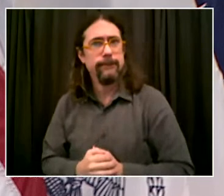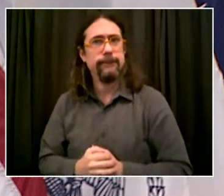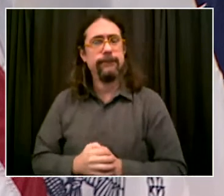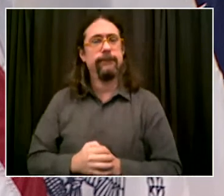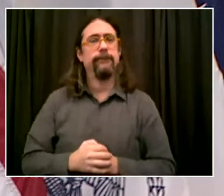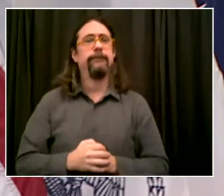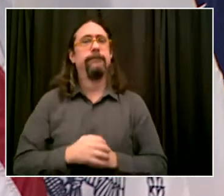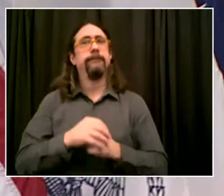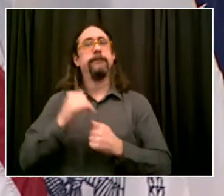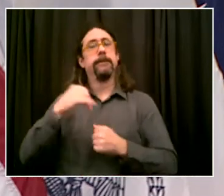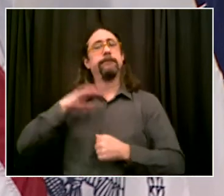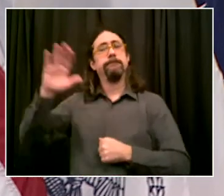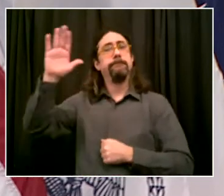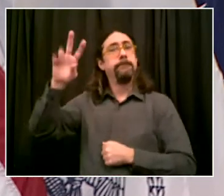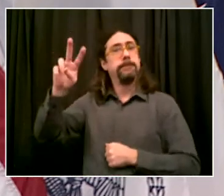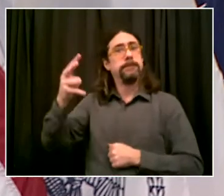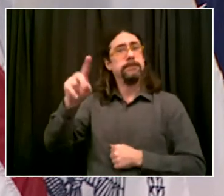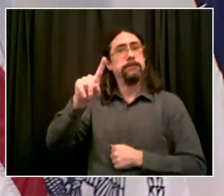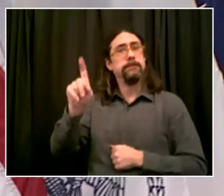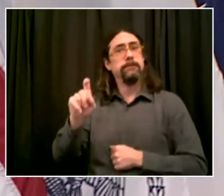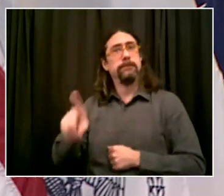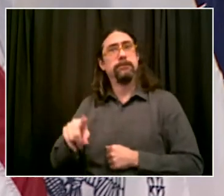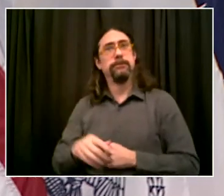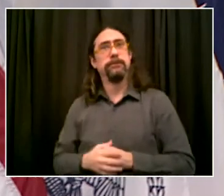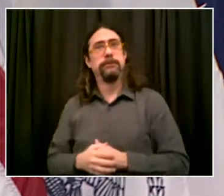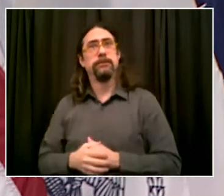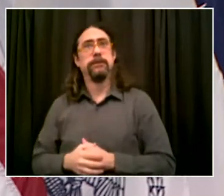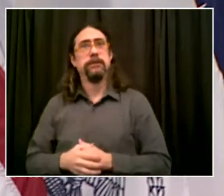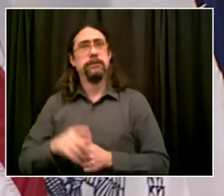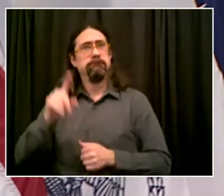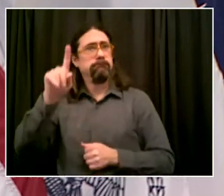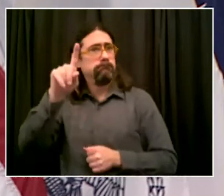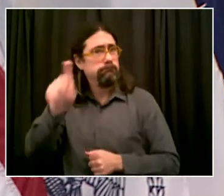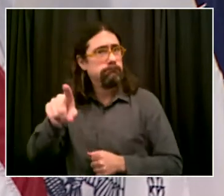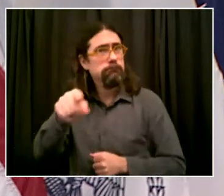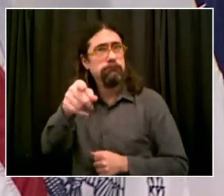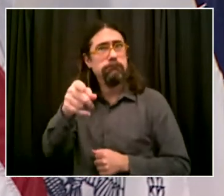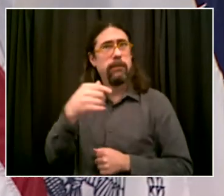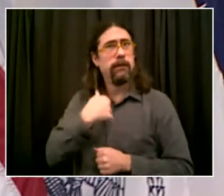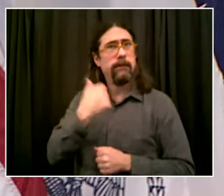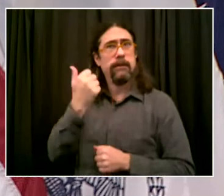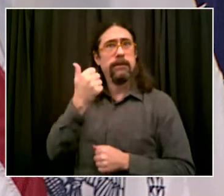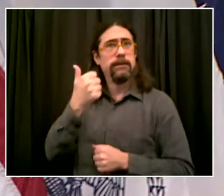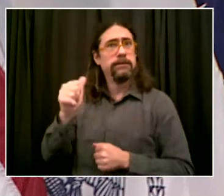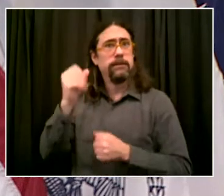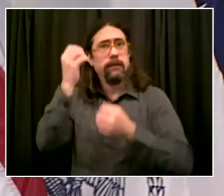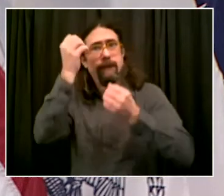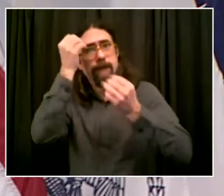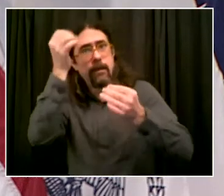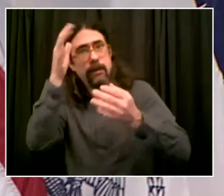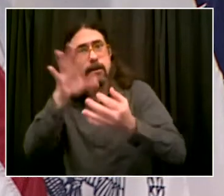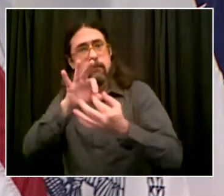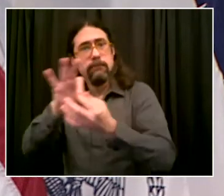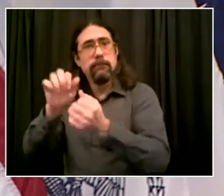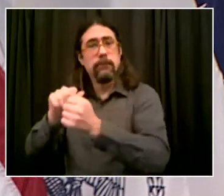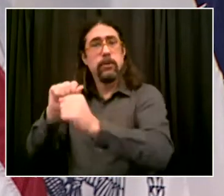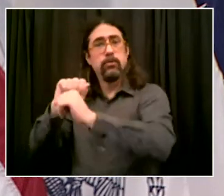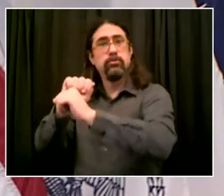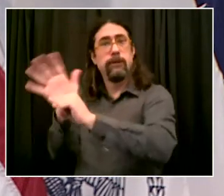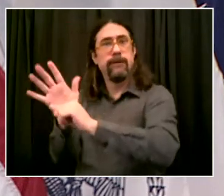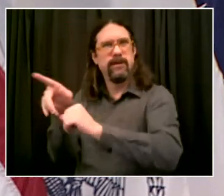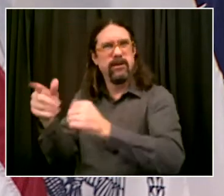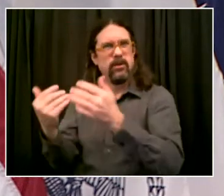Dr. Varma. I mean, this has been something we've been watching very carefully. Department of Health has extensive capacity to do